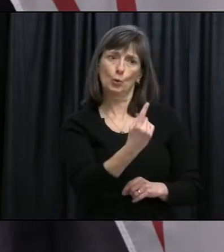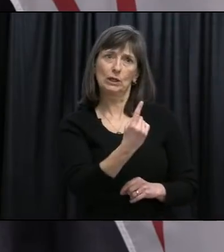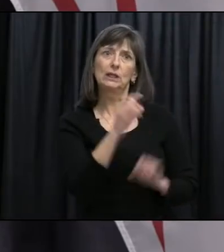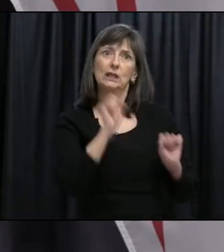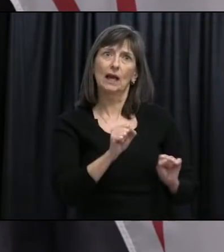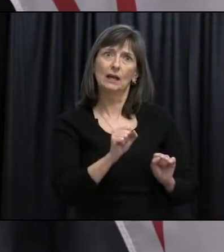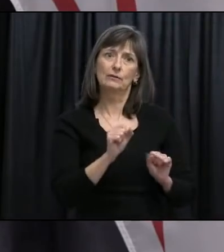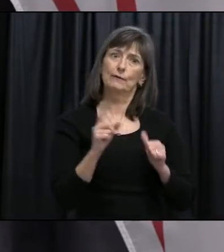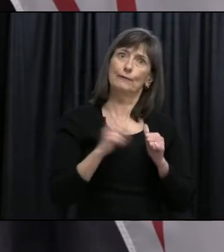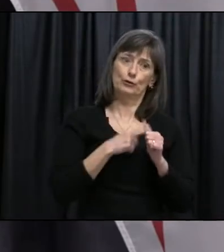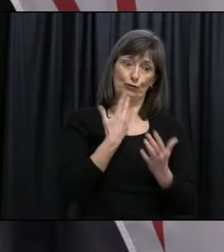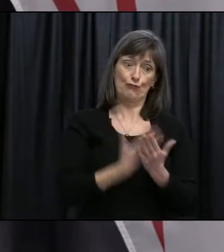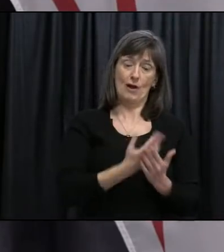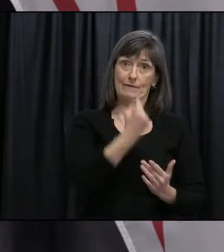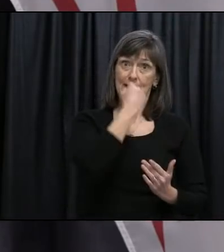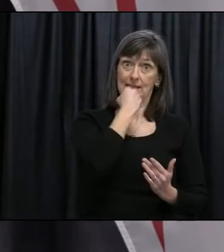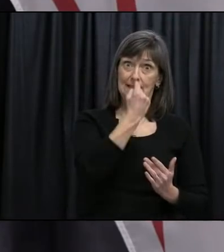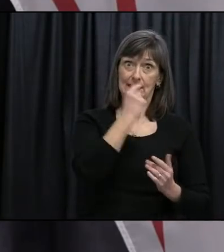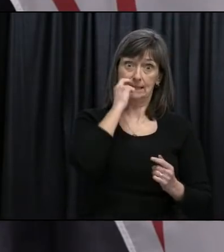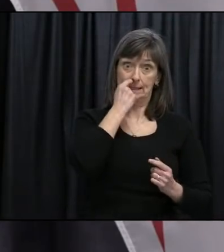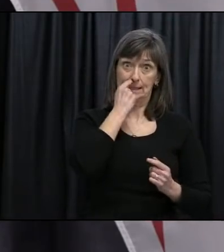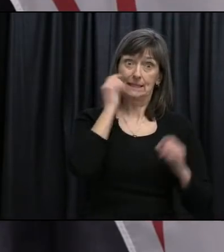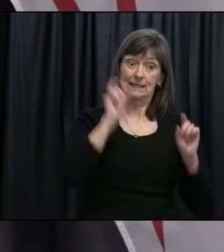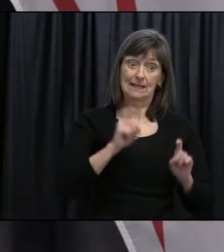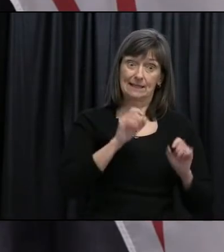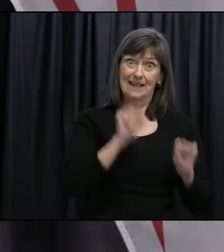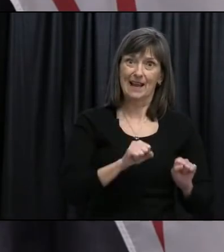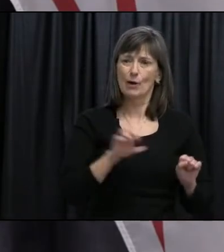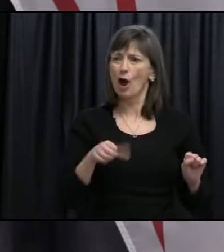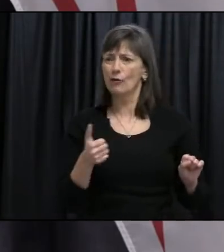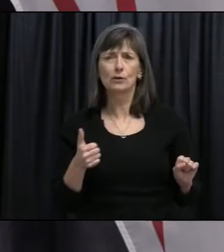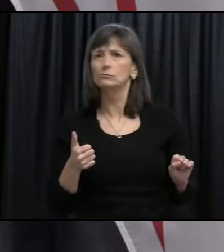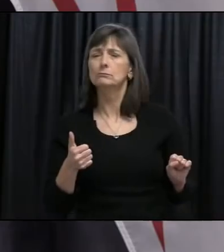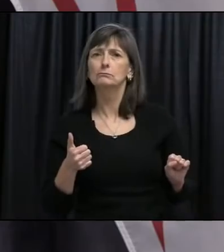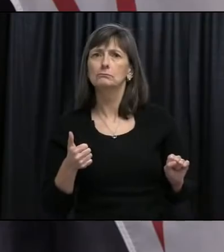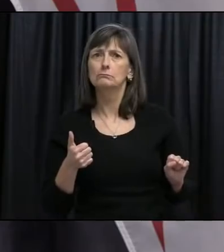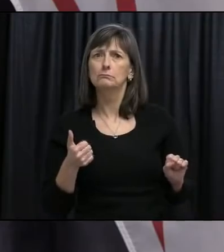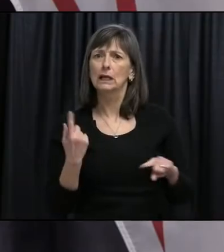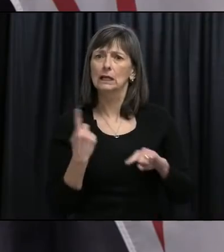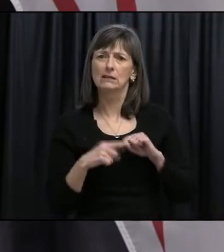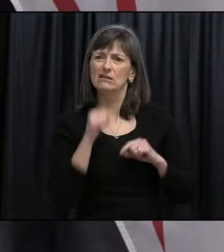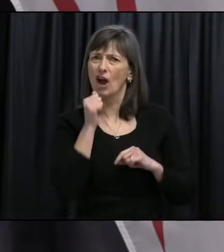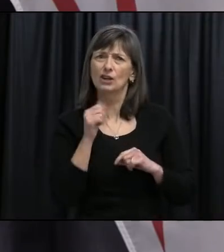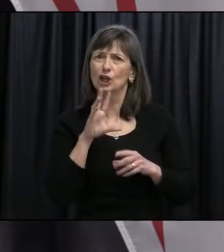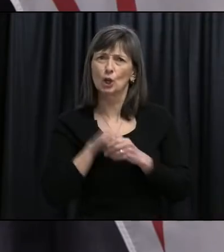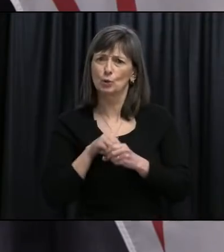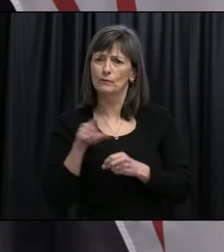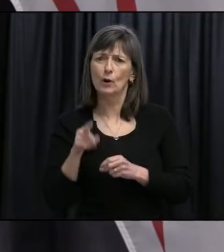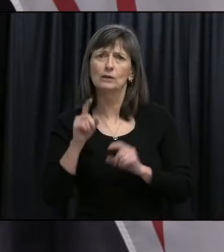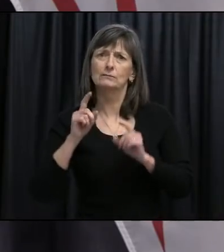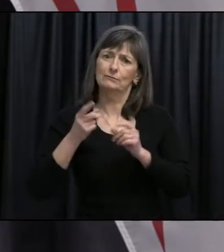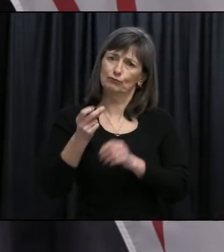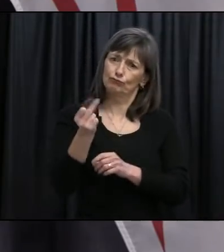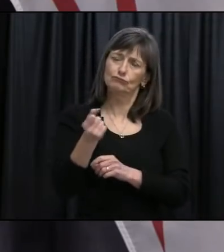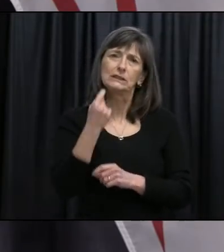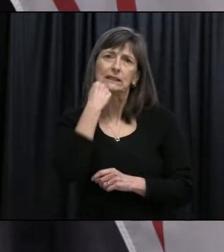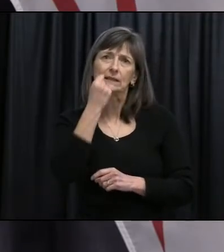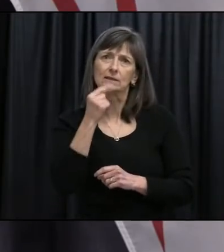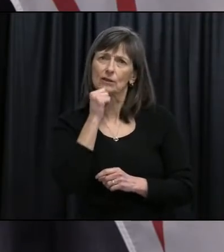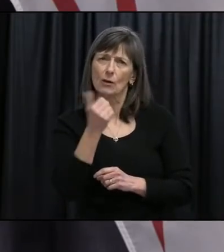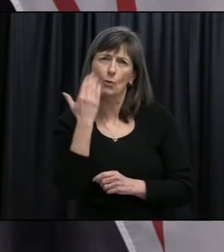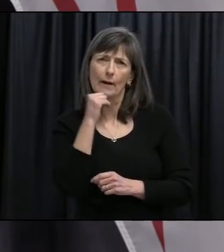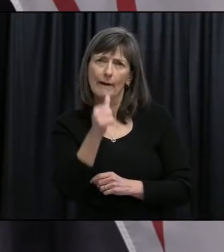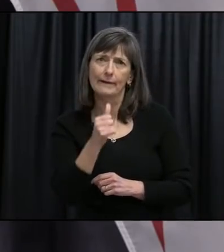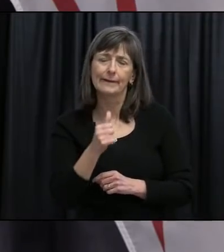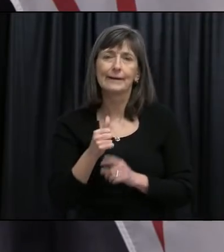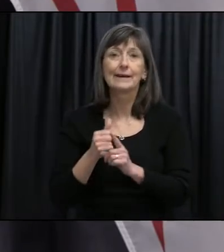same risks. We're asking them to quarantine away from other people so that you don't have that risk of spread in the same way as we would with rotational workers,